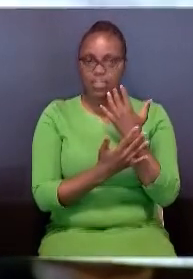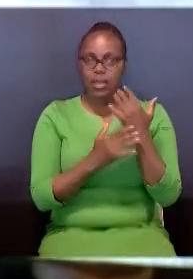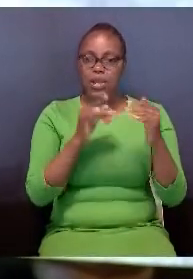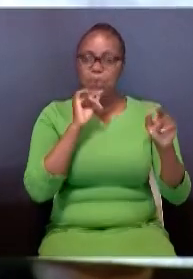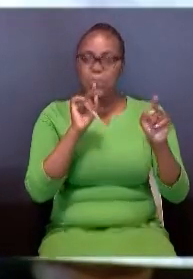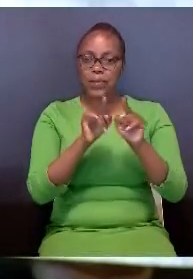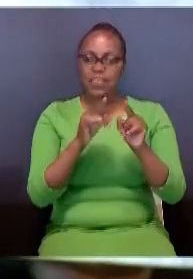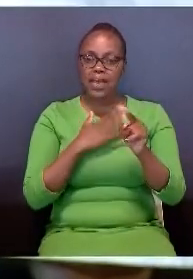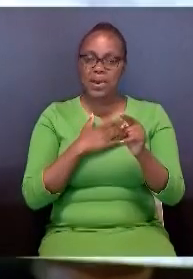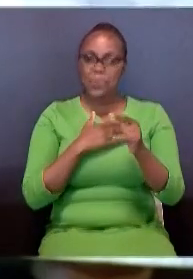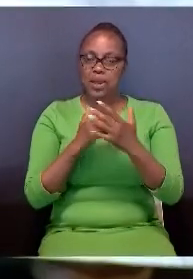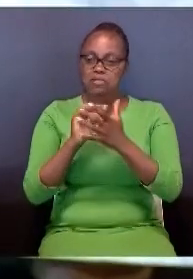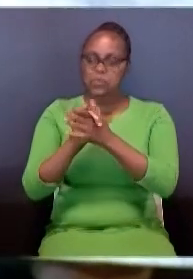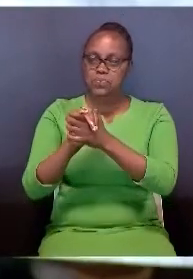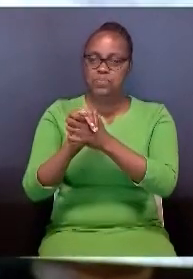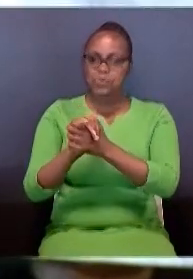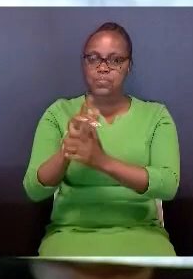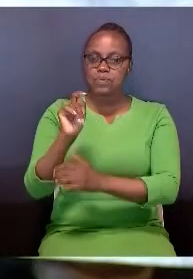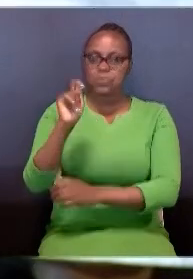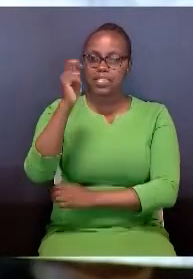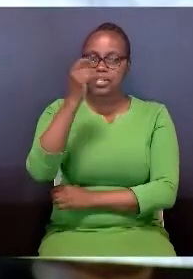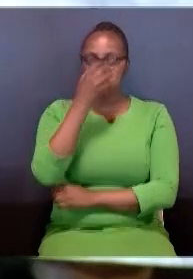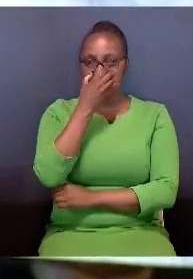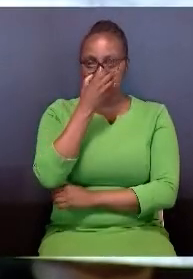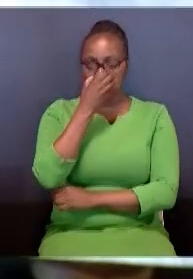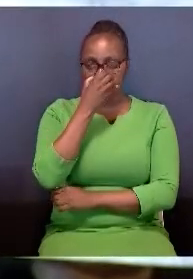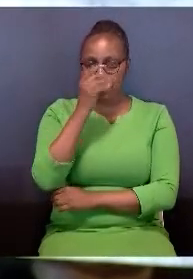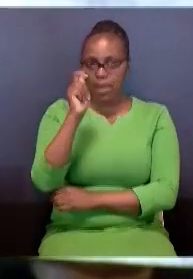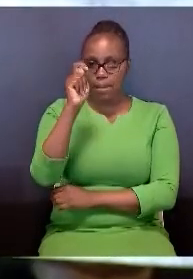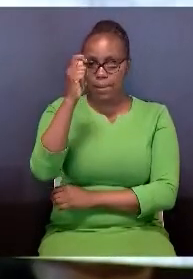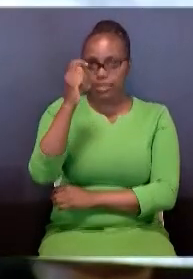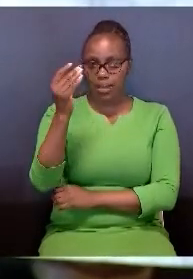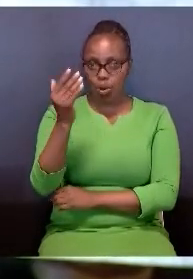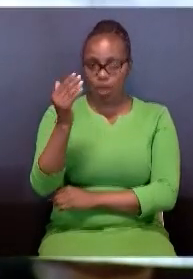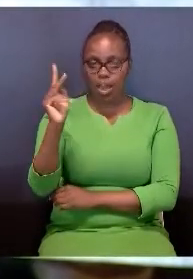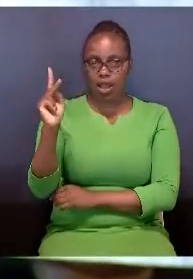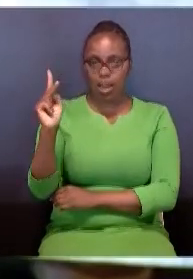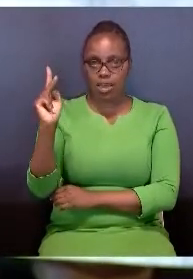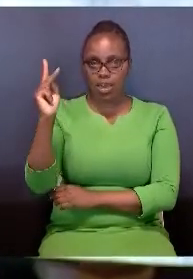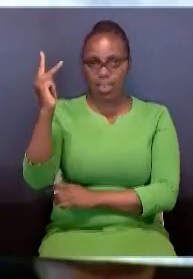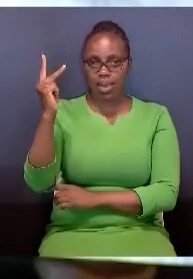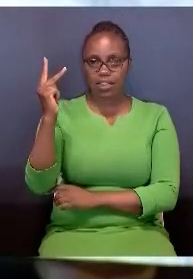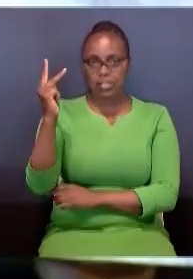brother, President William Ruto, the President of the Republic of Kenya.